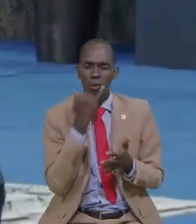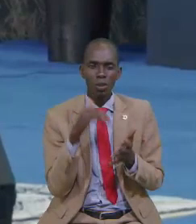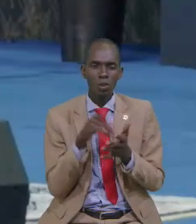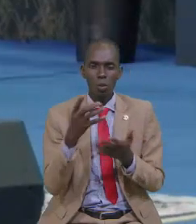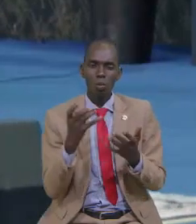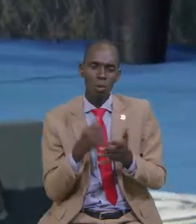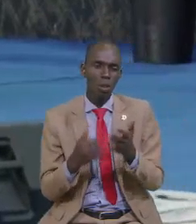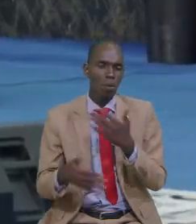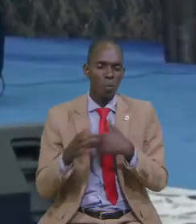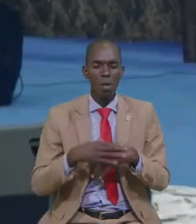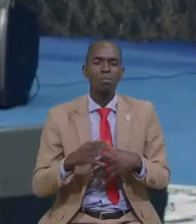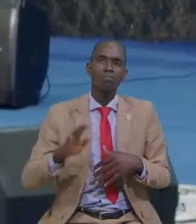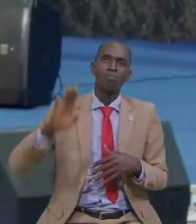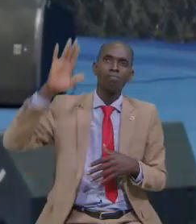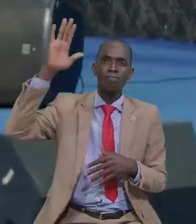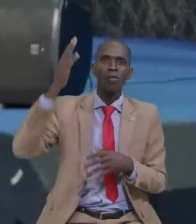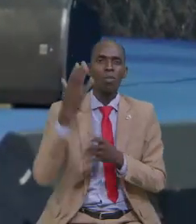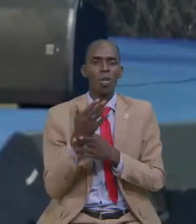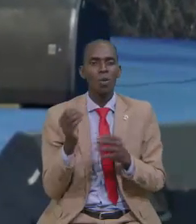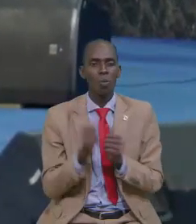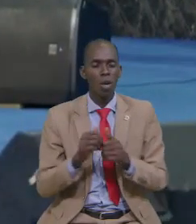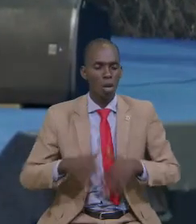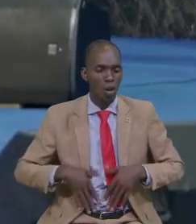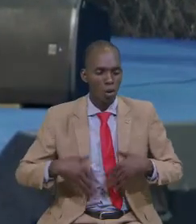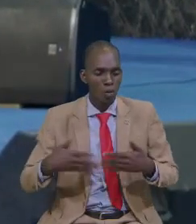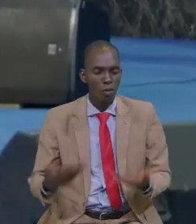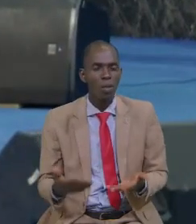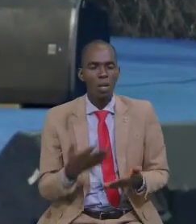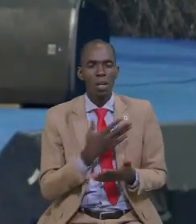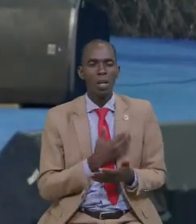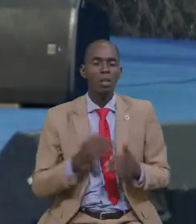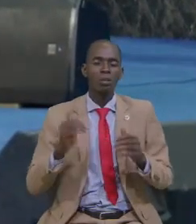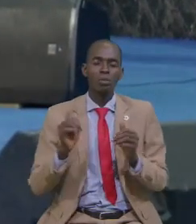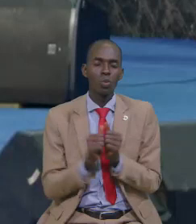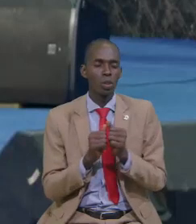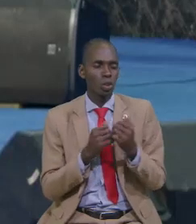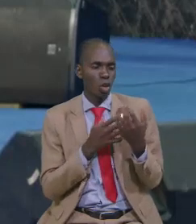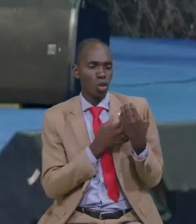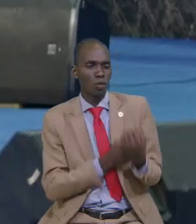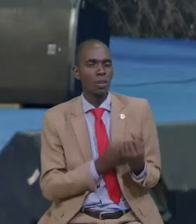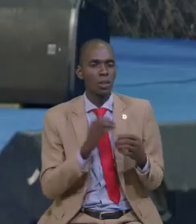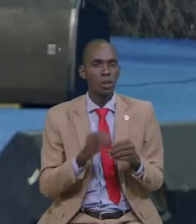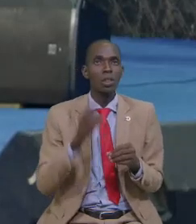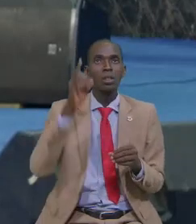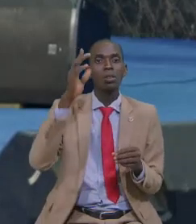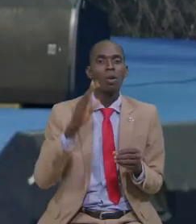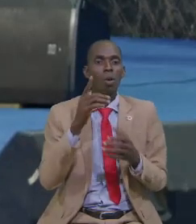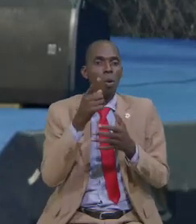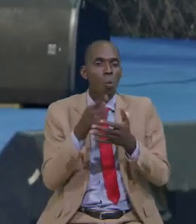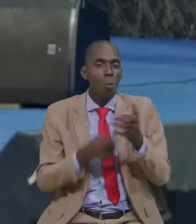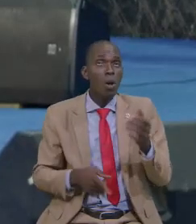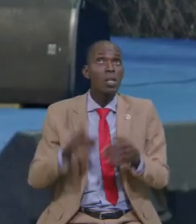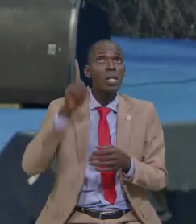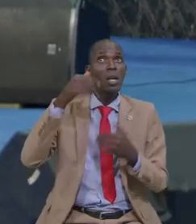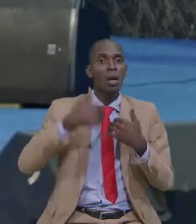with conviction, with confession. And you raise up your hand with confidence in God. What he has promised me and what he